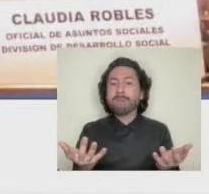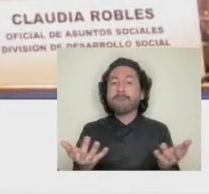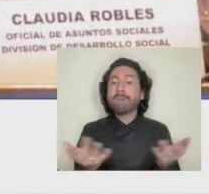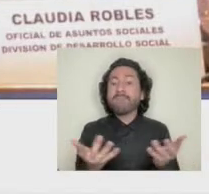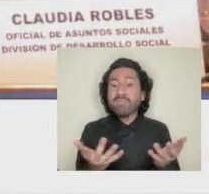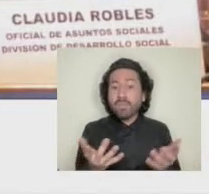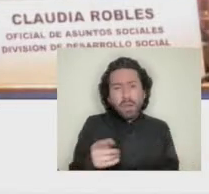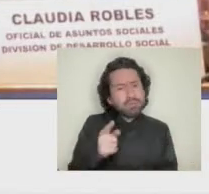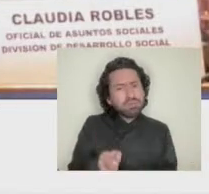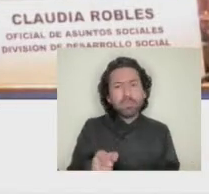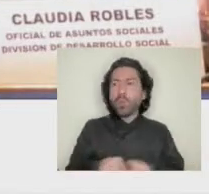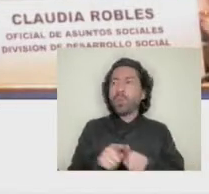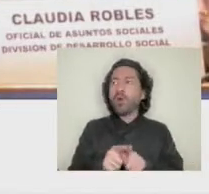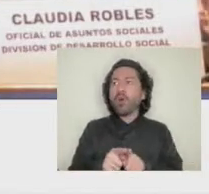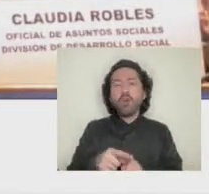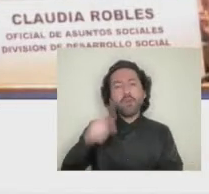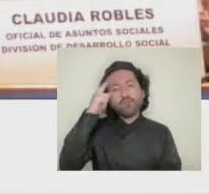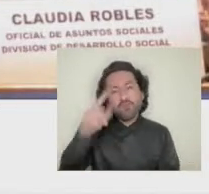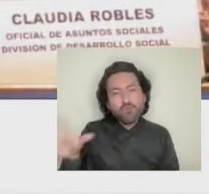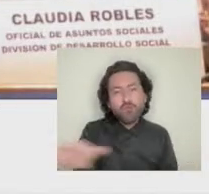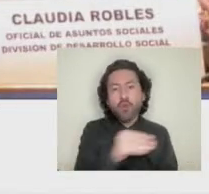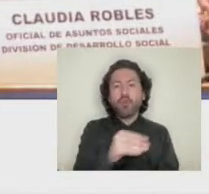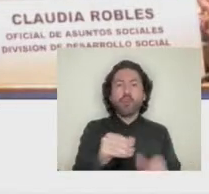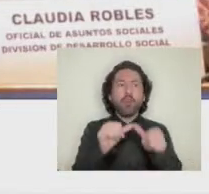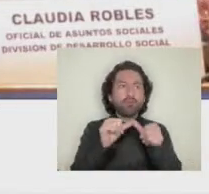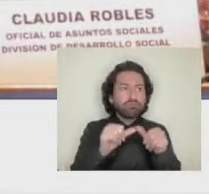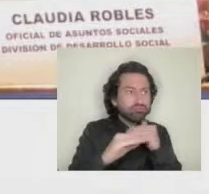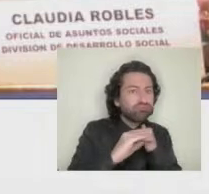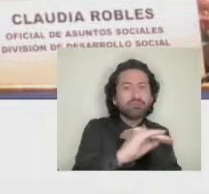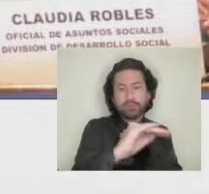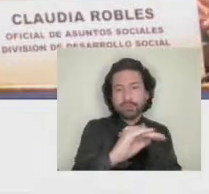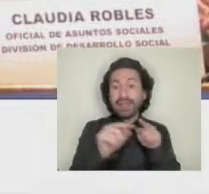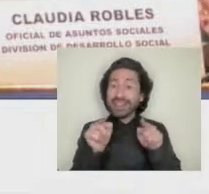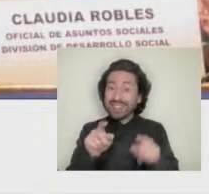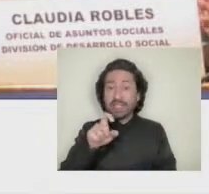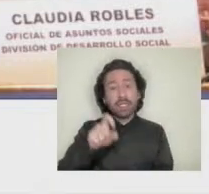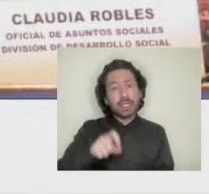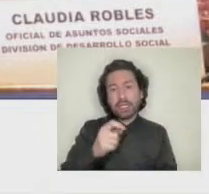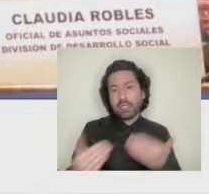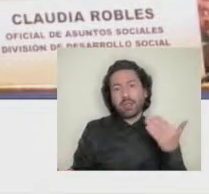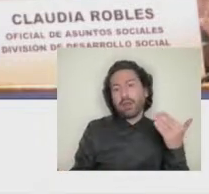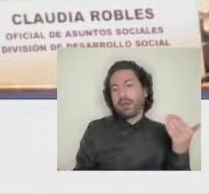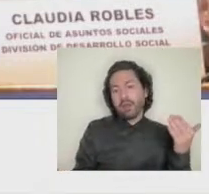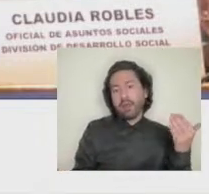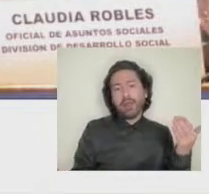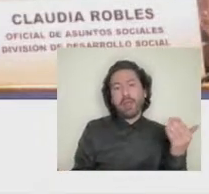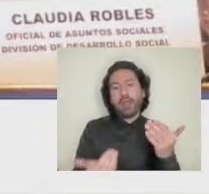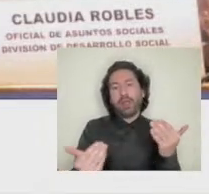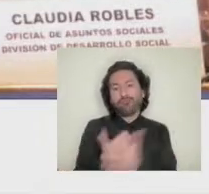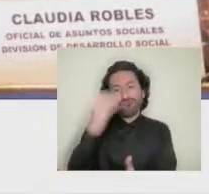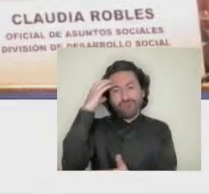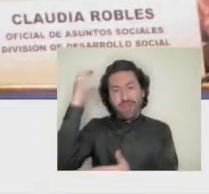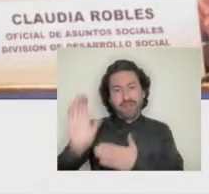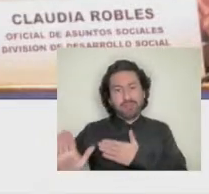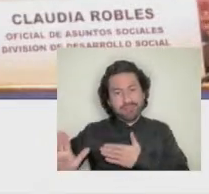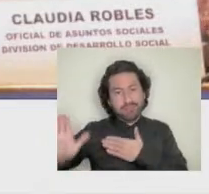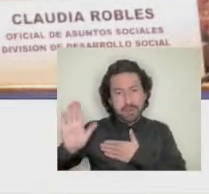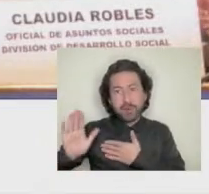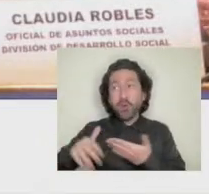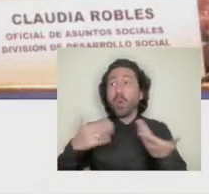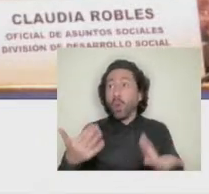With an imperative of universalism, solidarity, and sustainability, and this will require a new